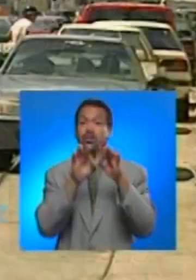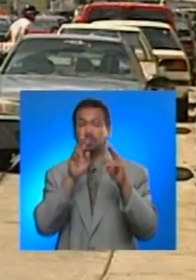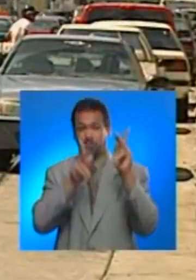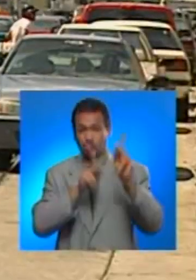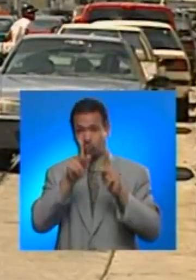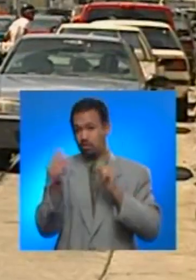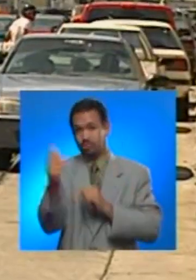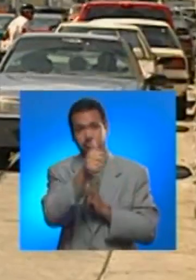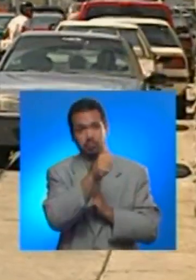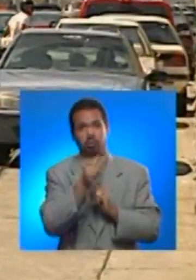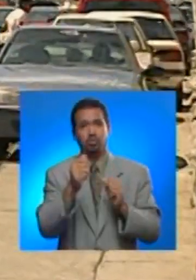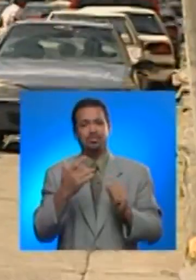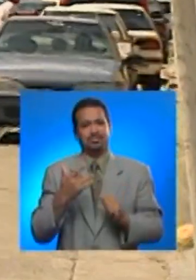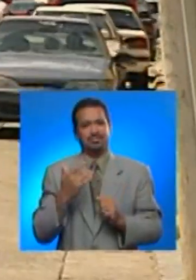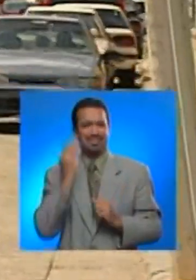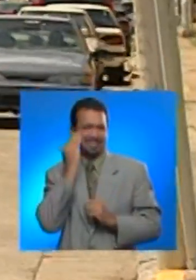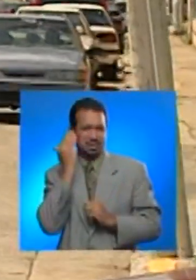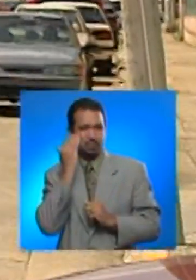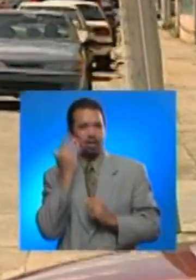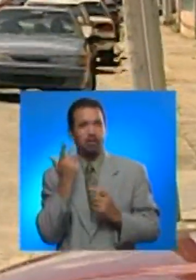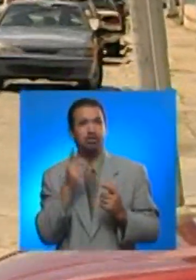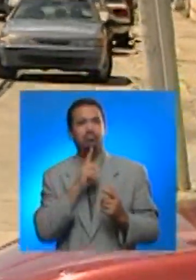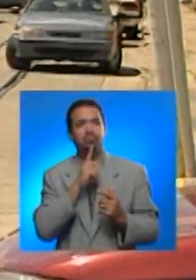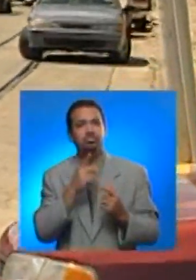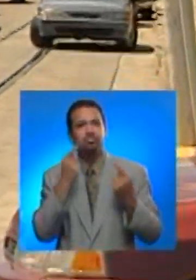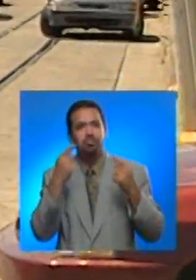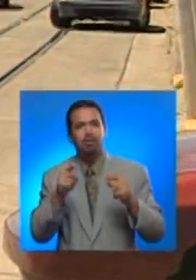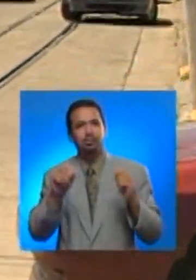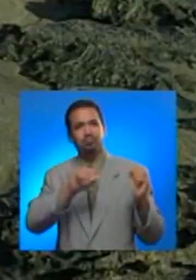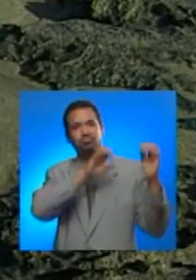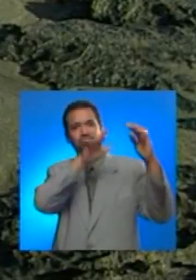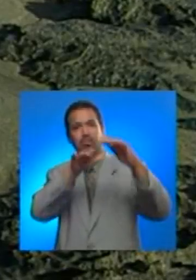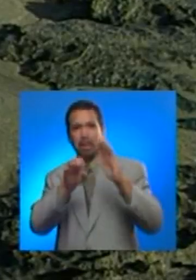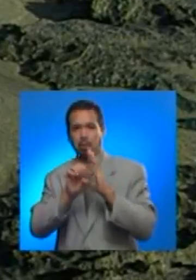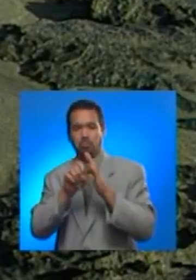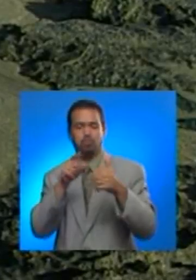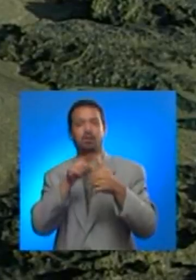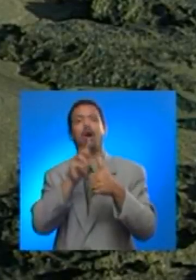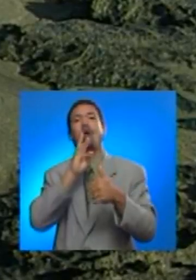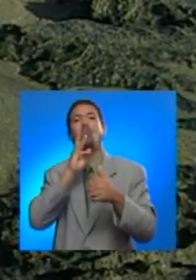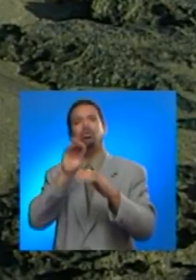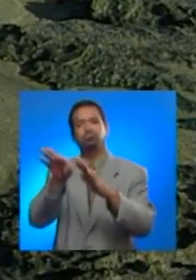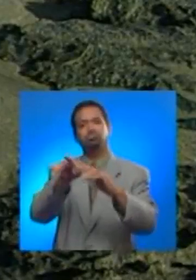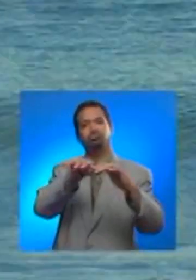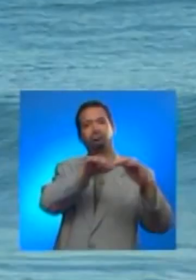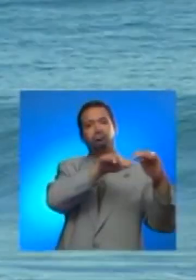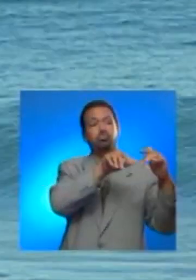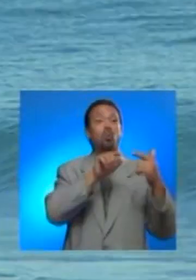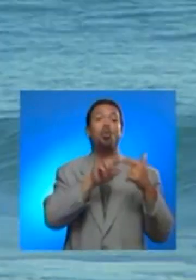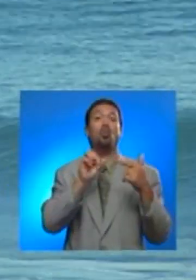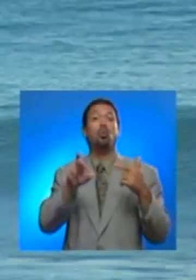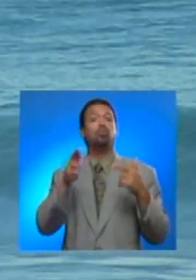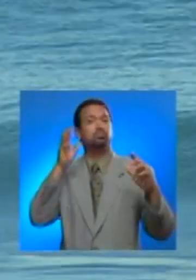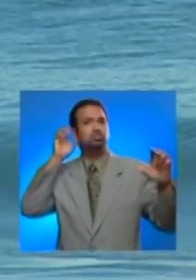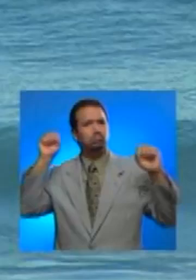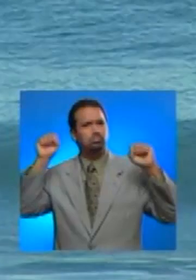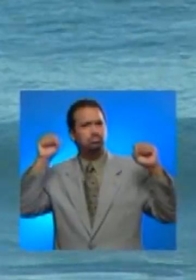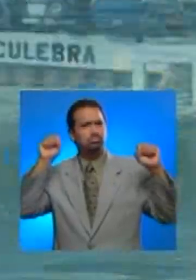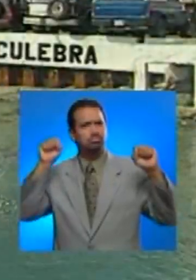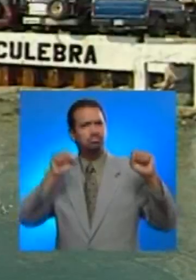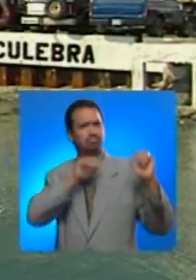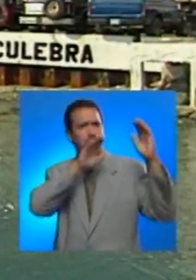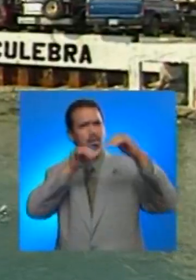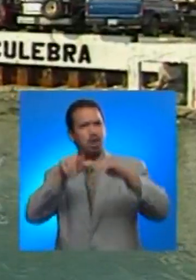to identify the impending signs of a tsunami, such as an earthquake, receding water, and strange noises coming from the